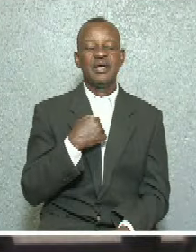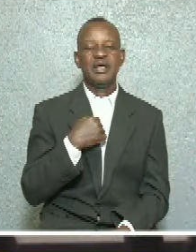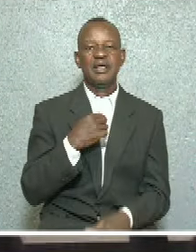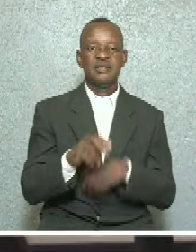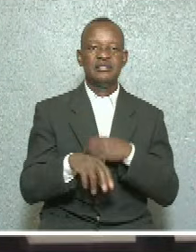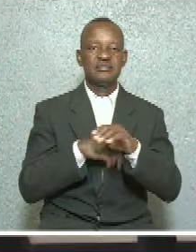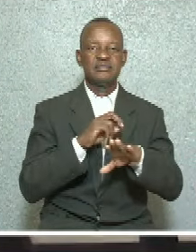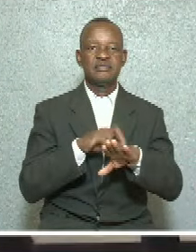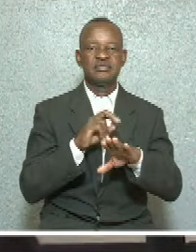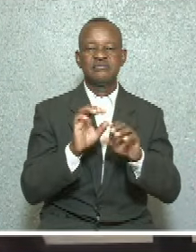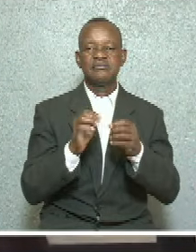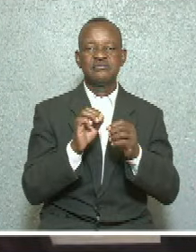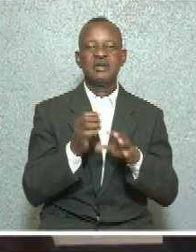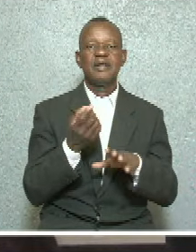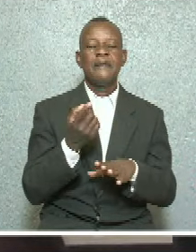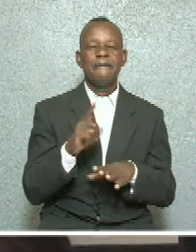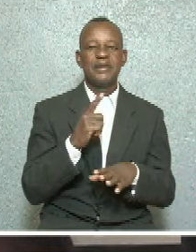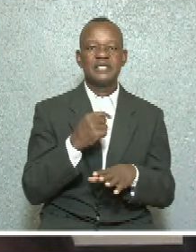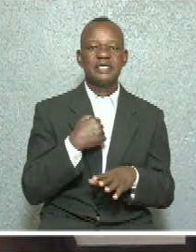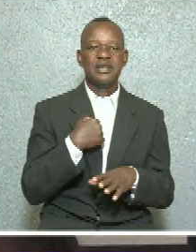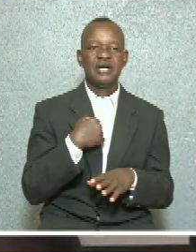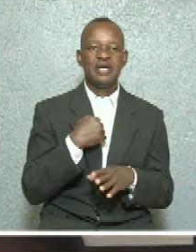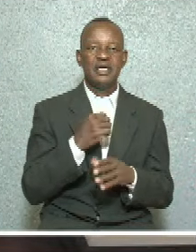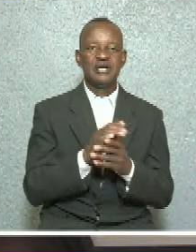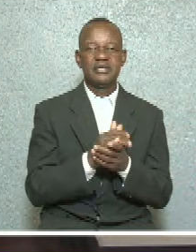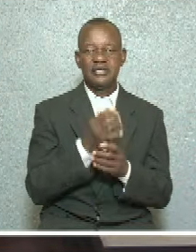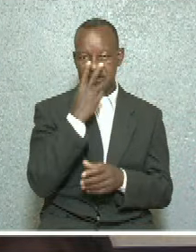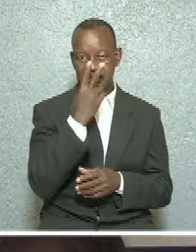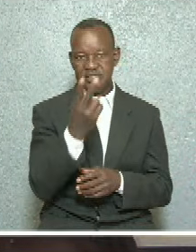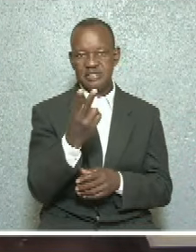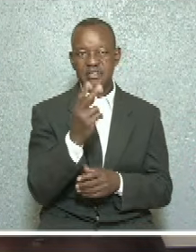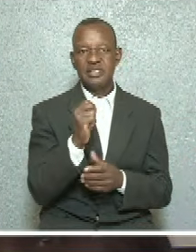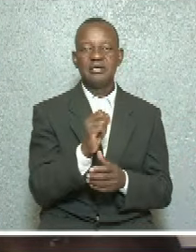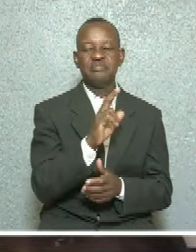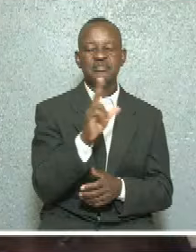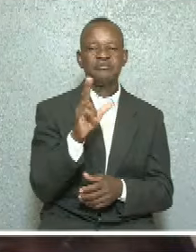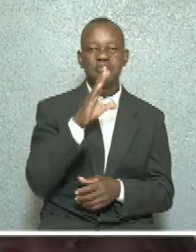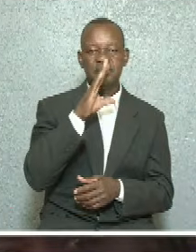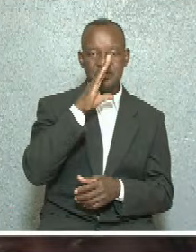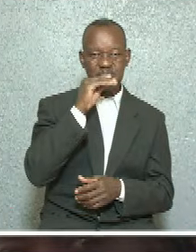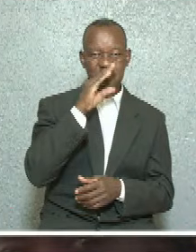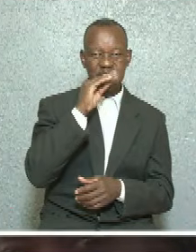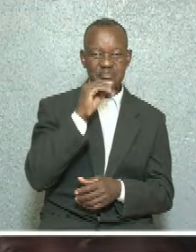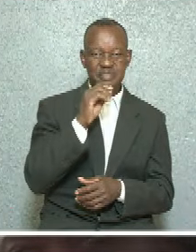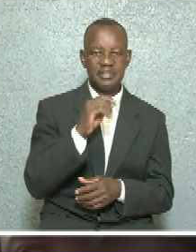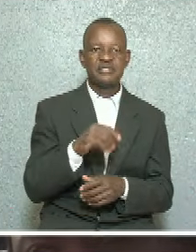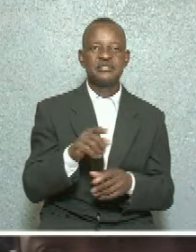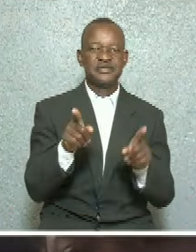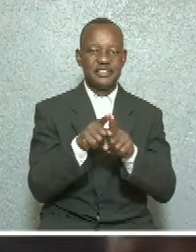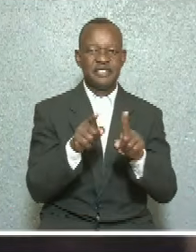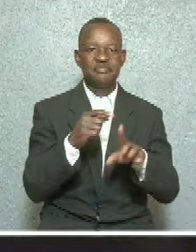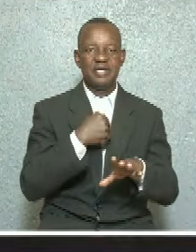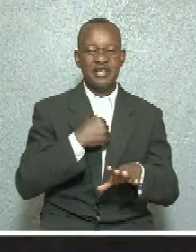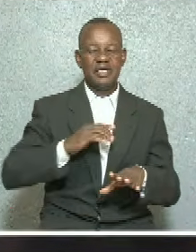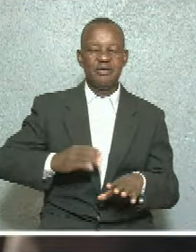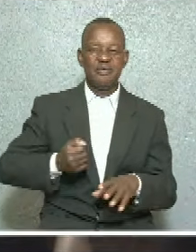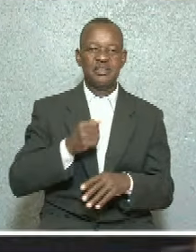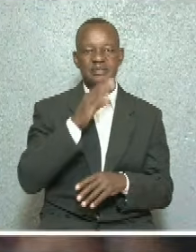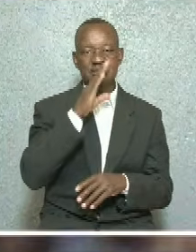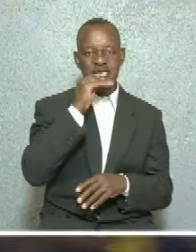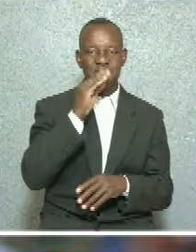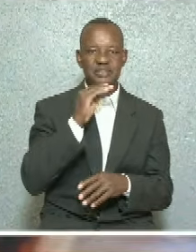their stories, I also want to say something. Yeah. Let me just go in